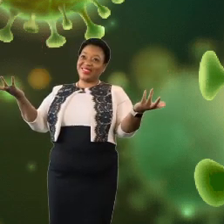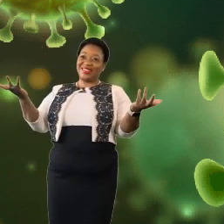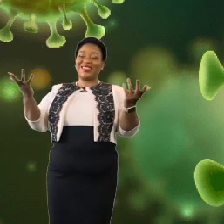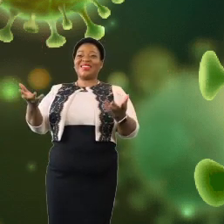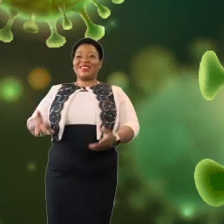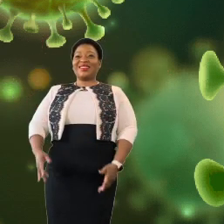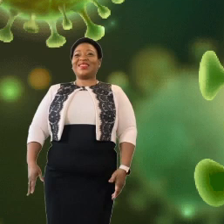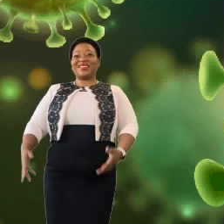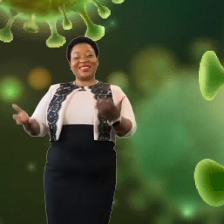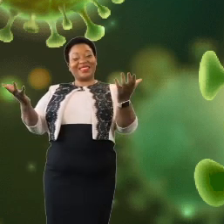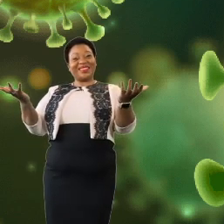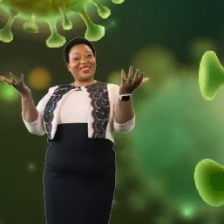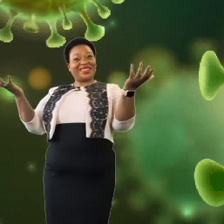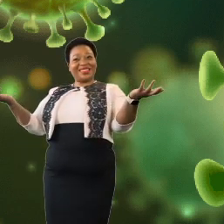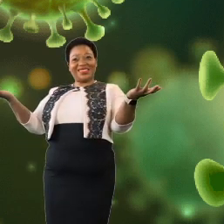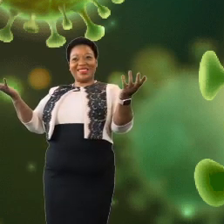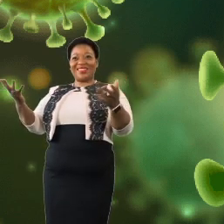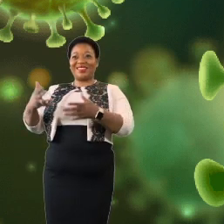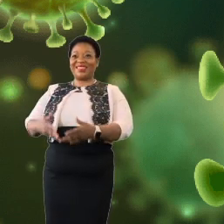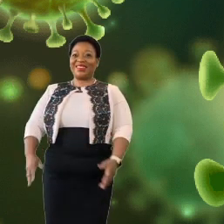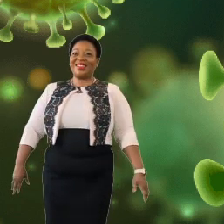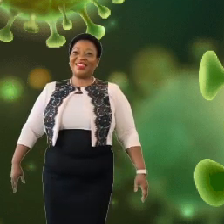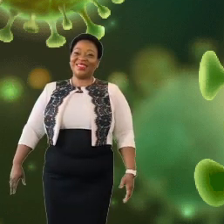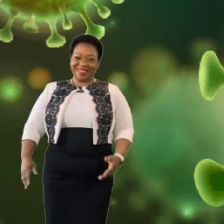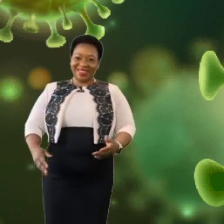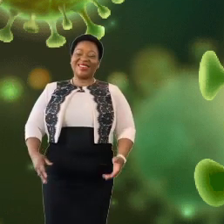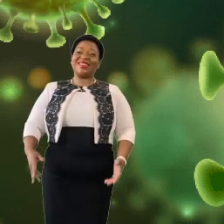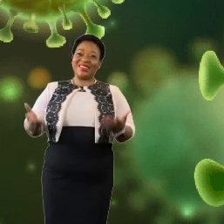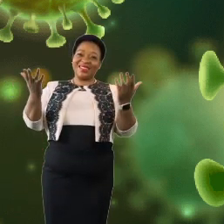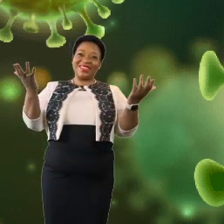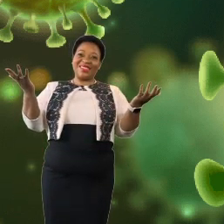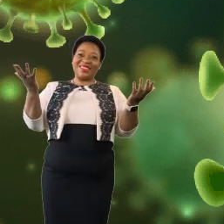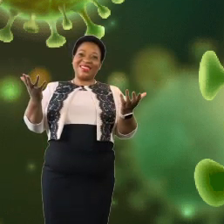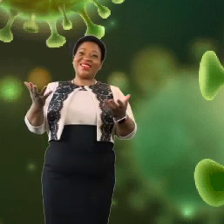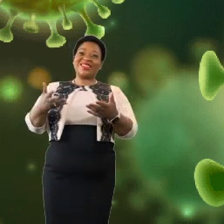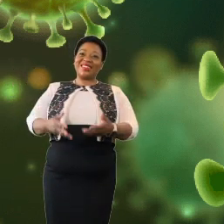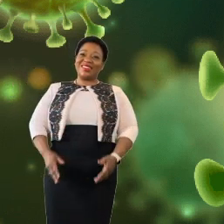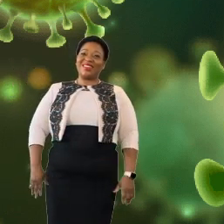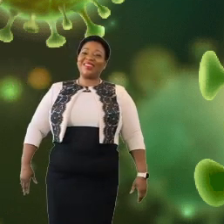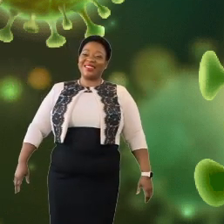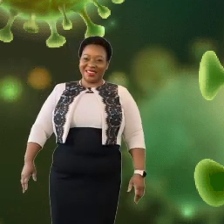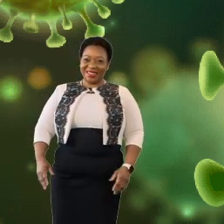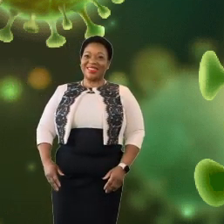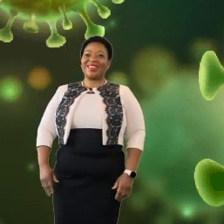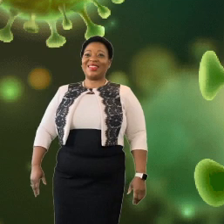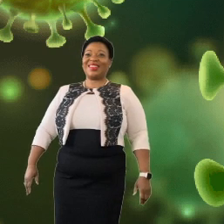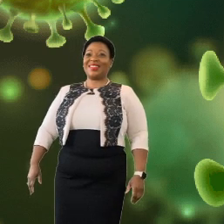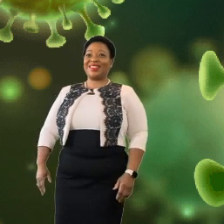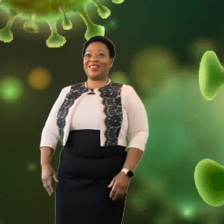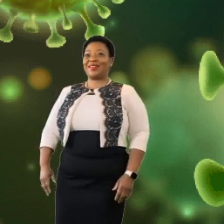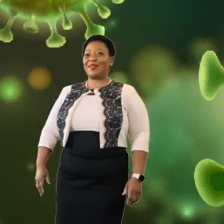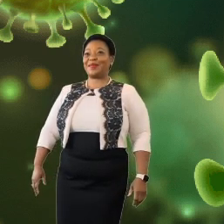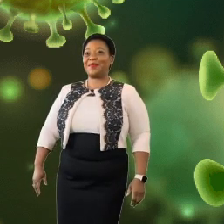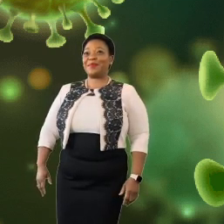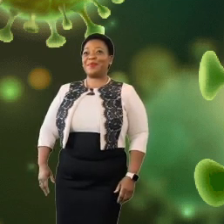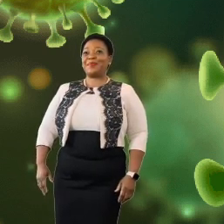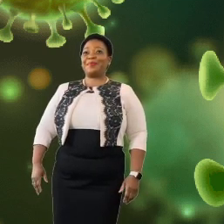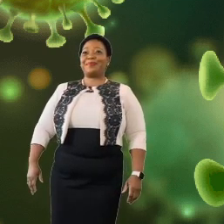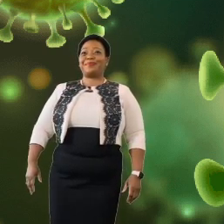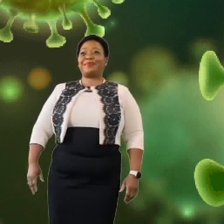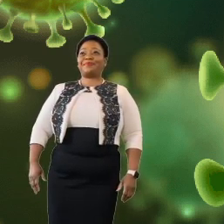tender processes, in procurement processes, where we've got to get things procured and online in a very short space of